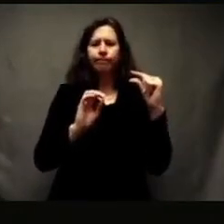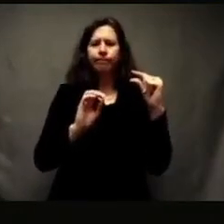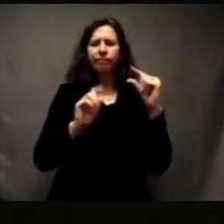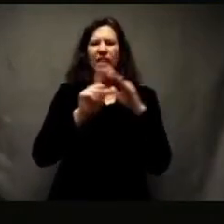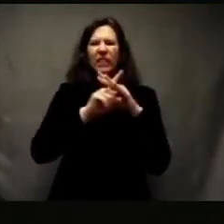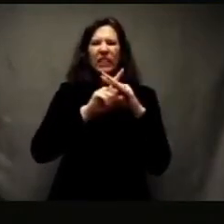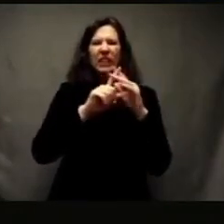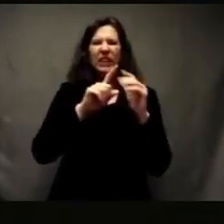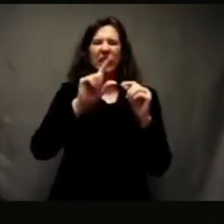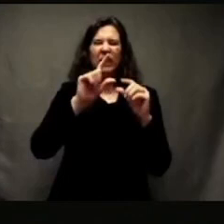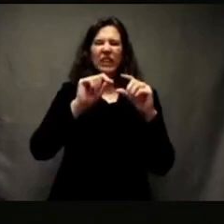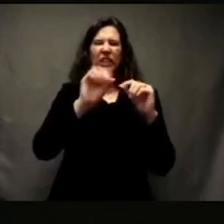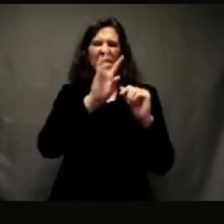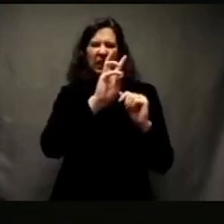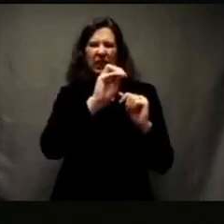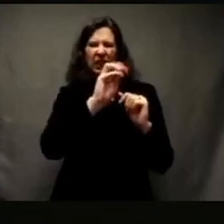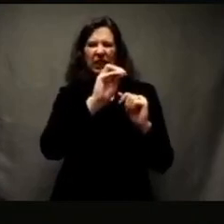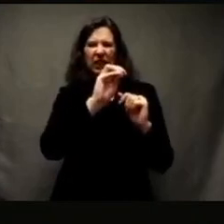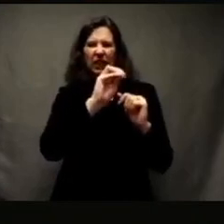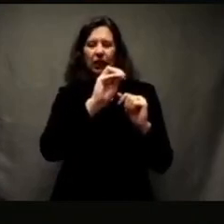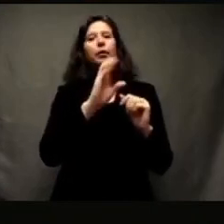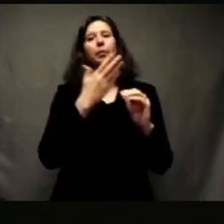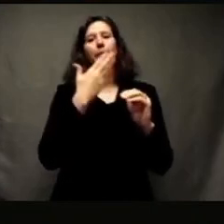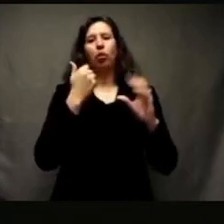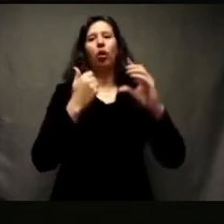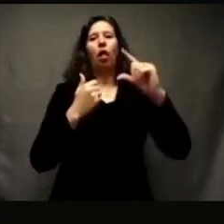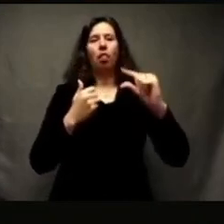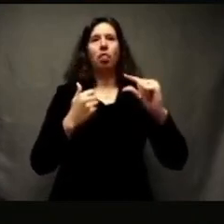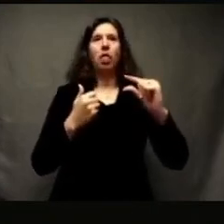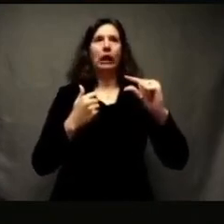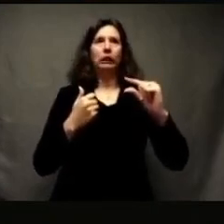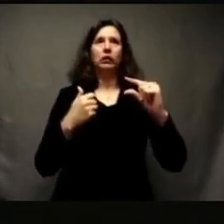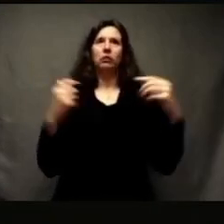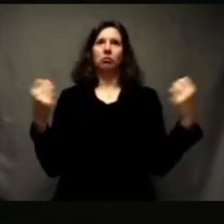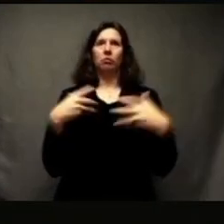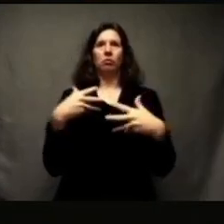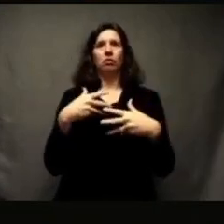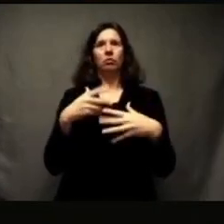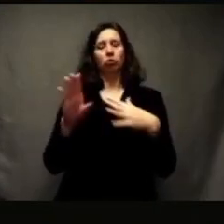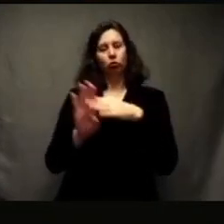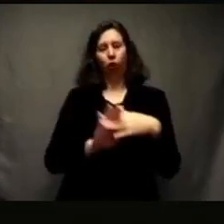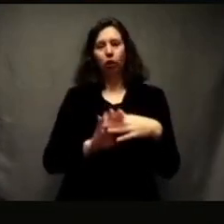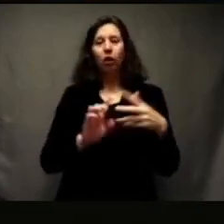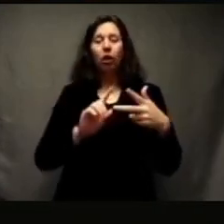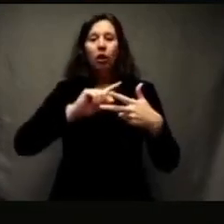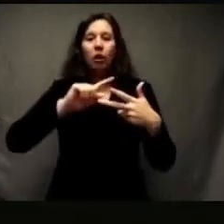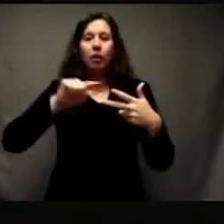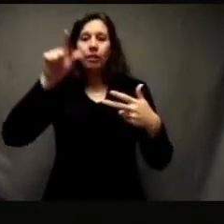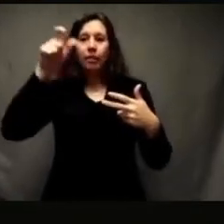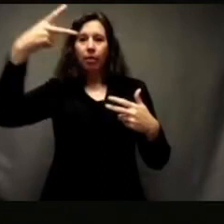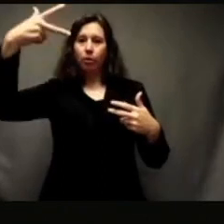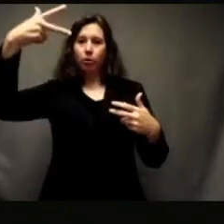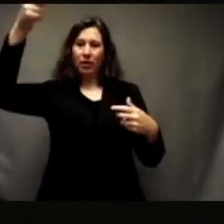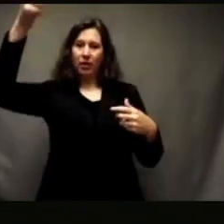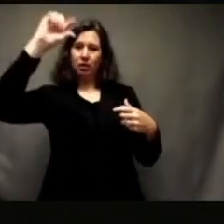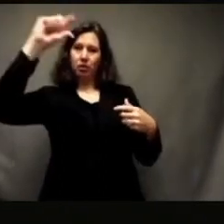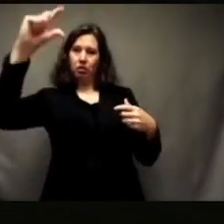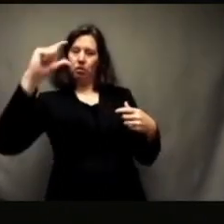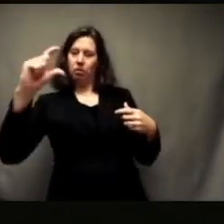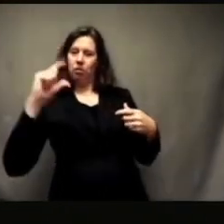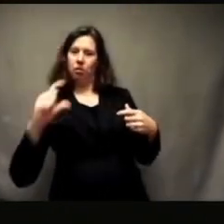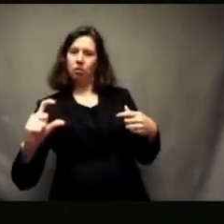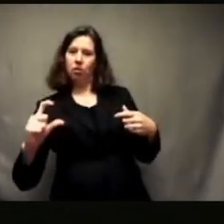60. Let's see what that looks way better, less intimidating shark. And then maybe I'll make these